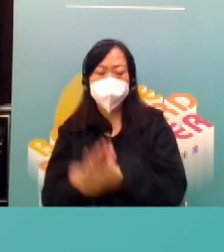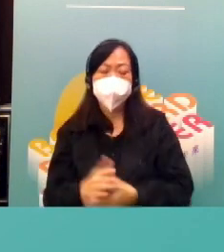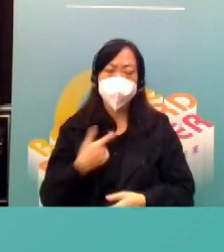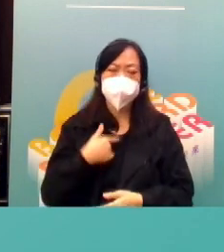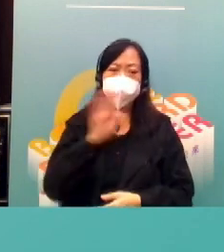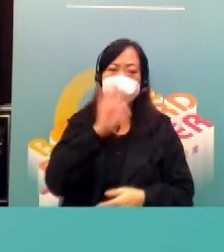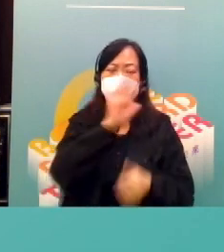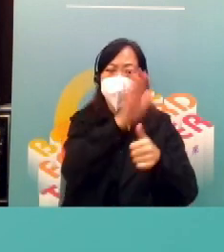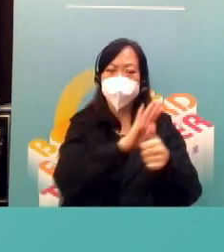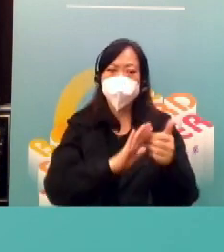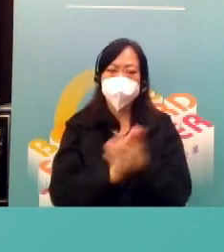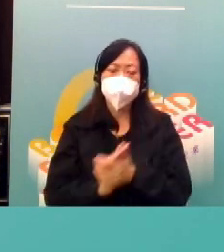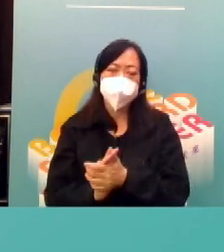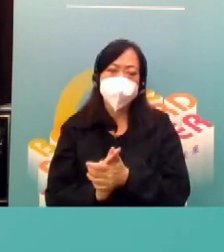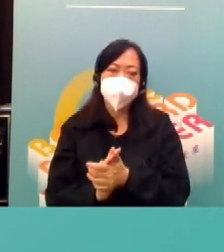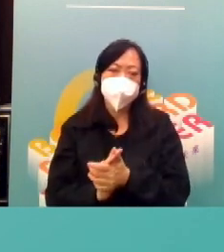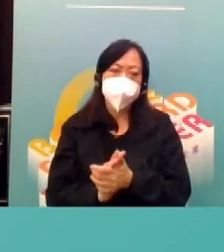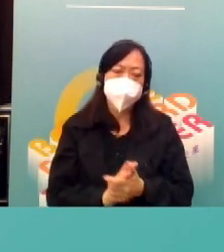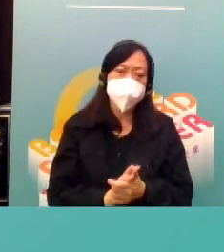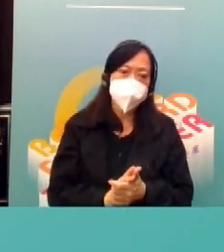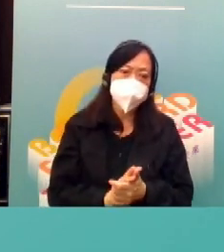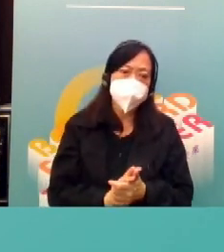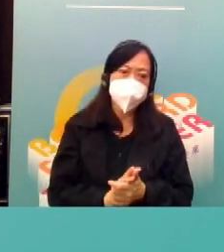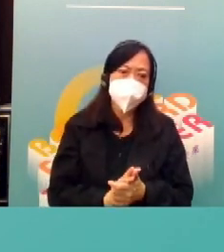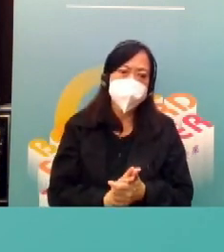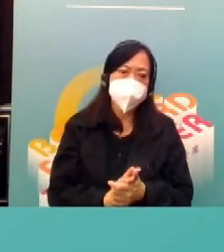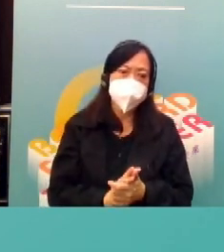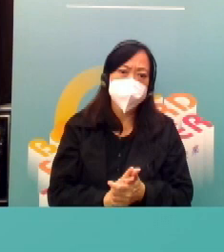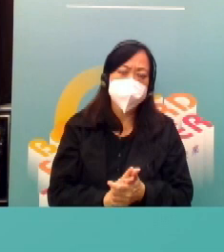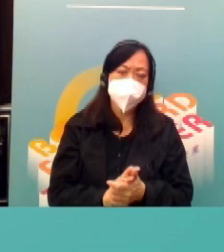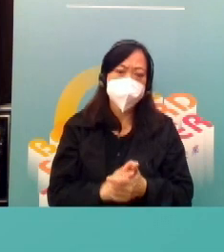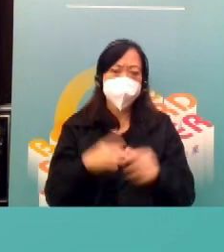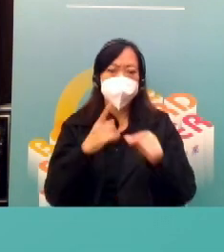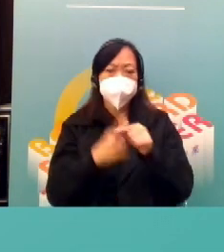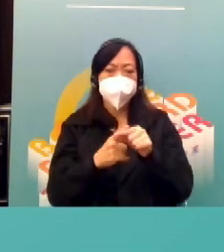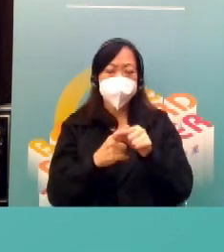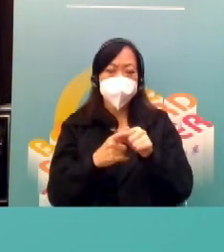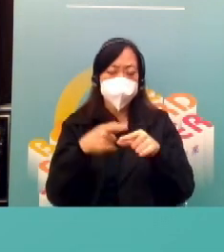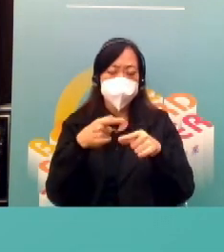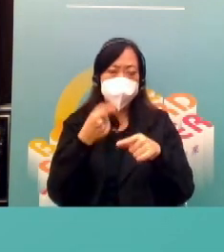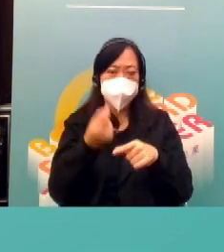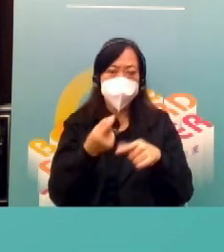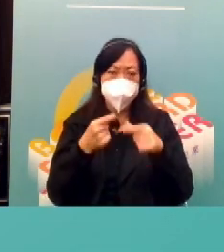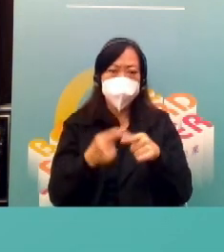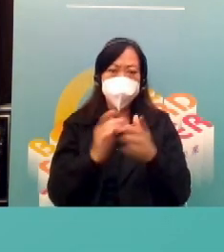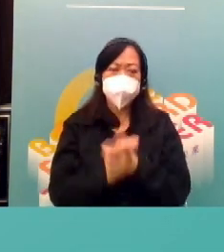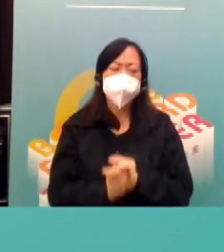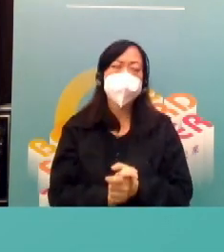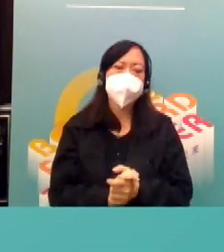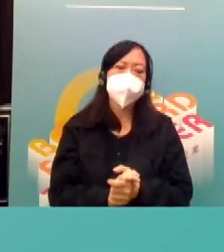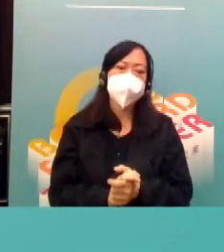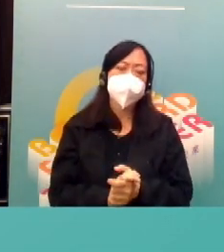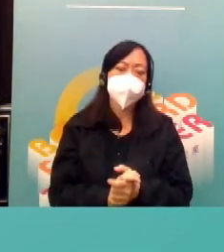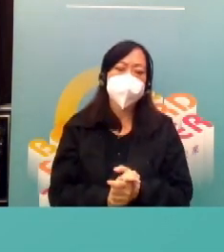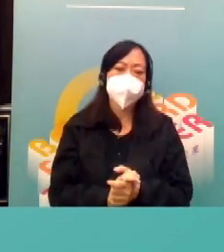government policy to support them. But you're right, SMEs are getting left behind. In that conversation, not all MSMEs can be social enterprises, right?